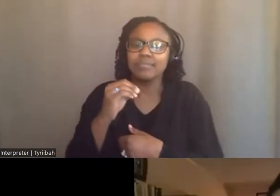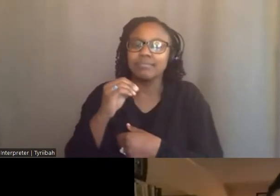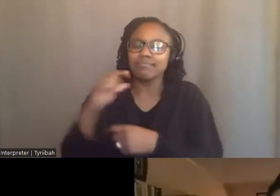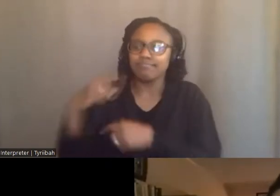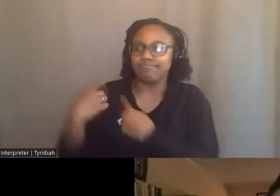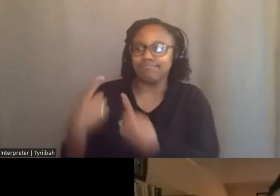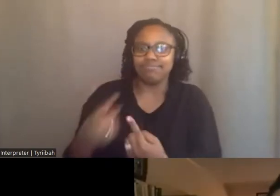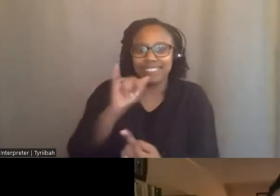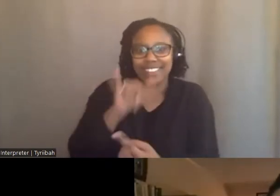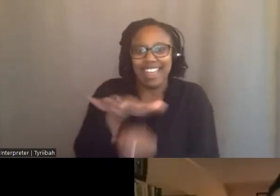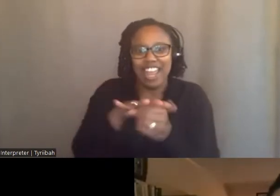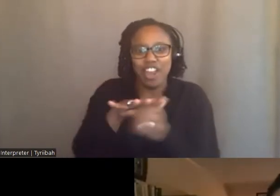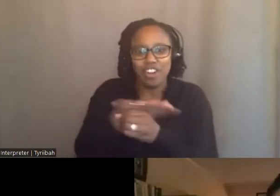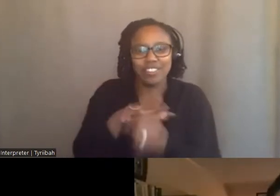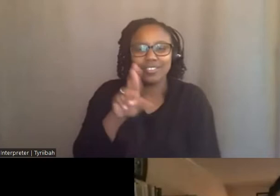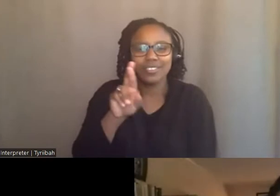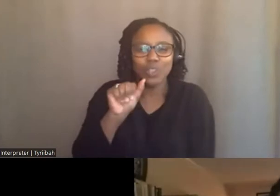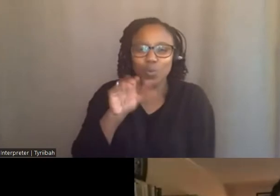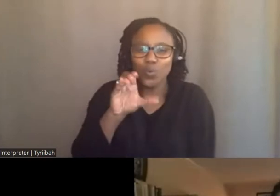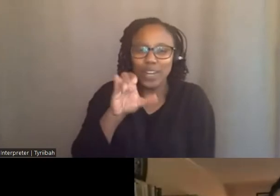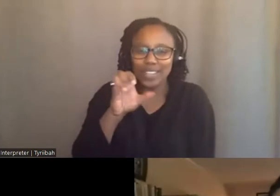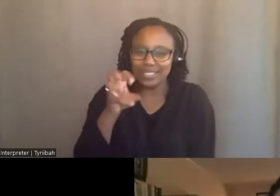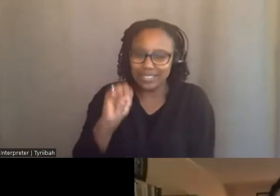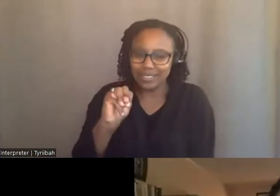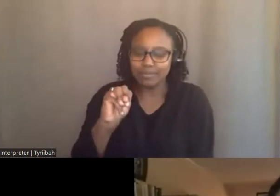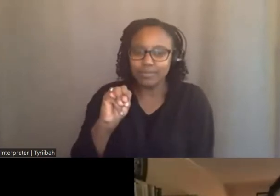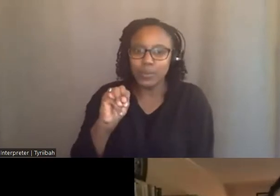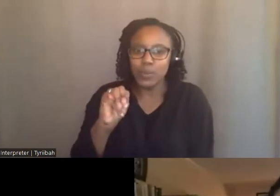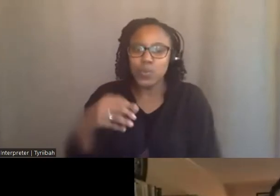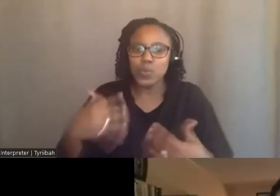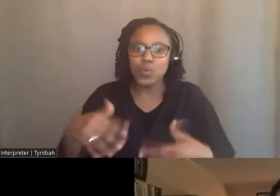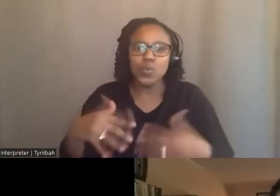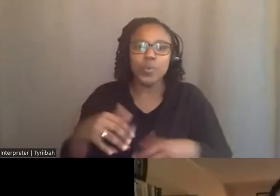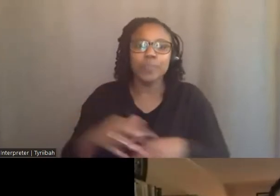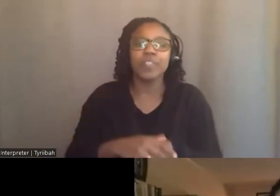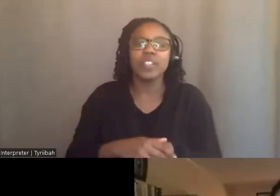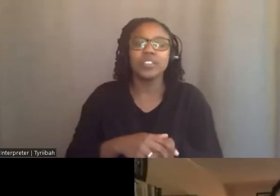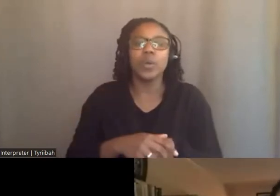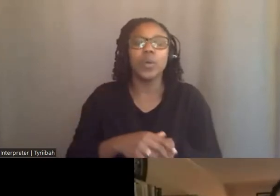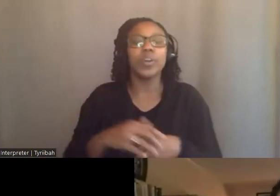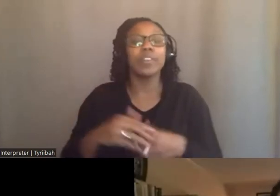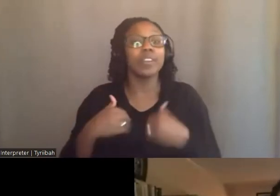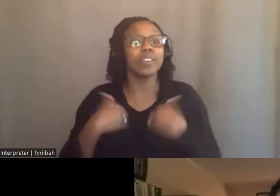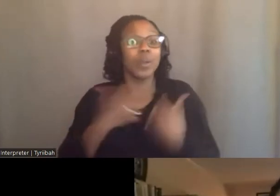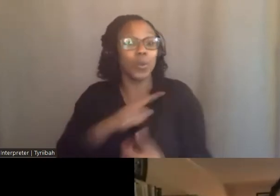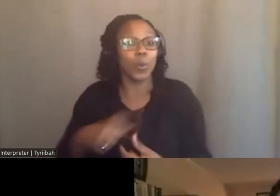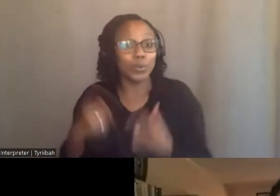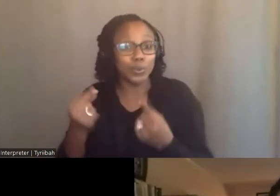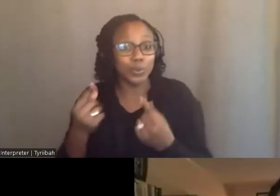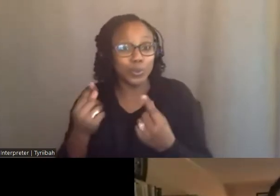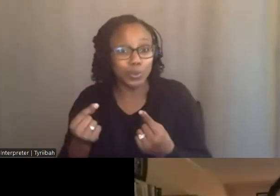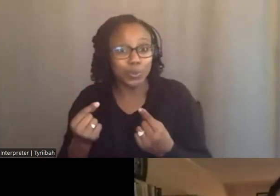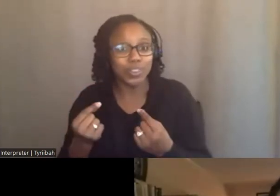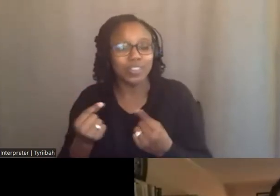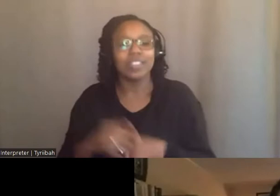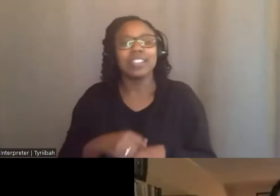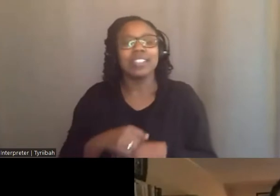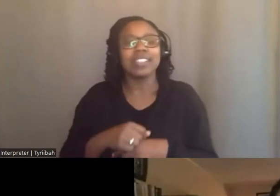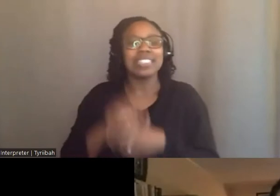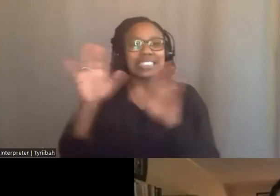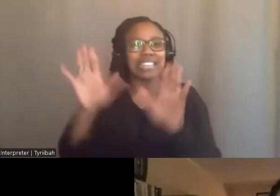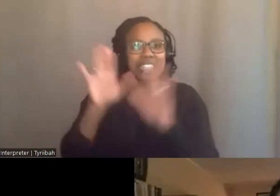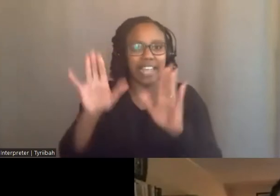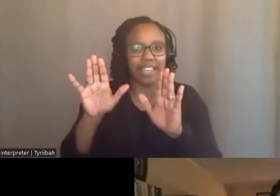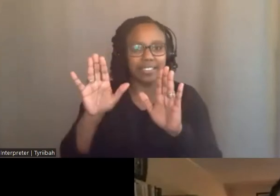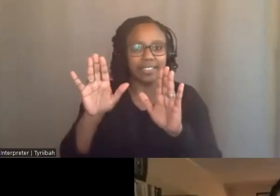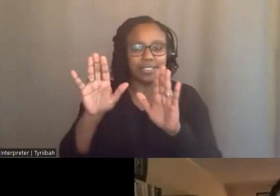city. And what the Young Lords did was that they collected the garbage over the course of a series of Sundays and parked it in the